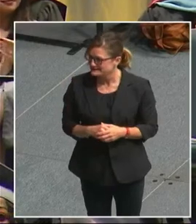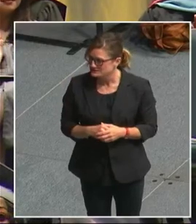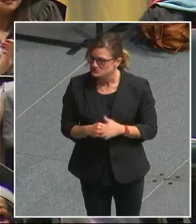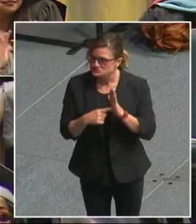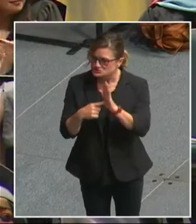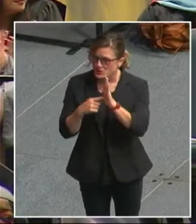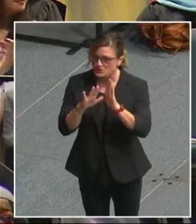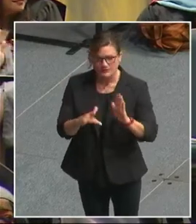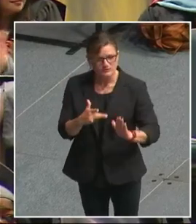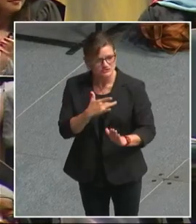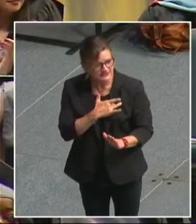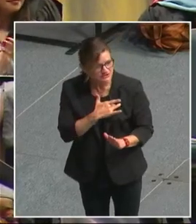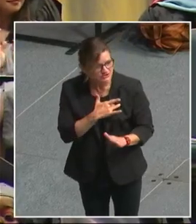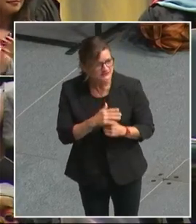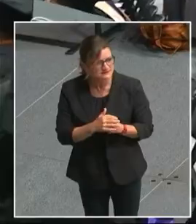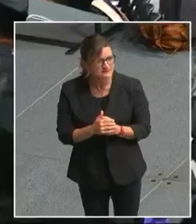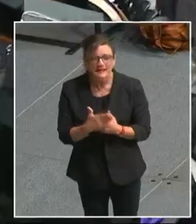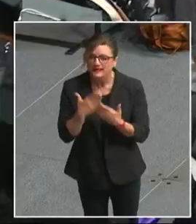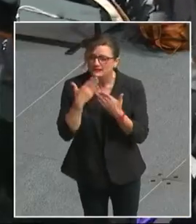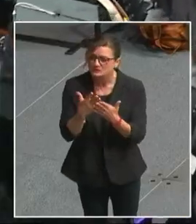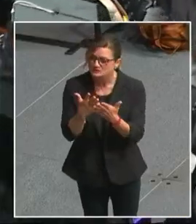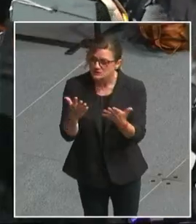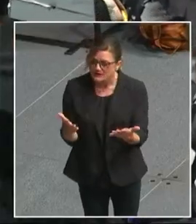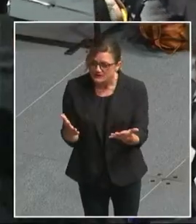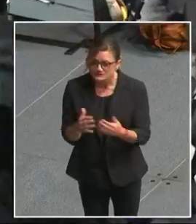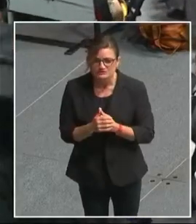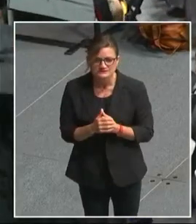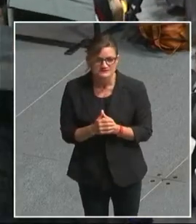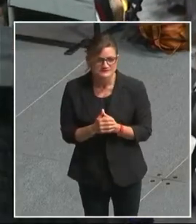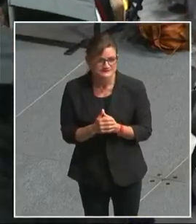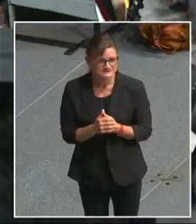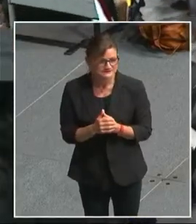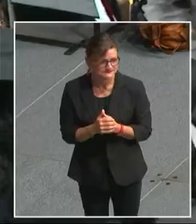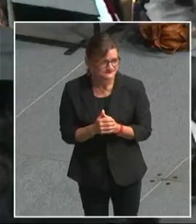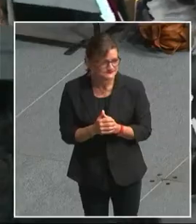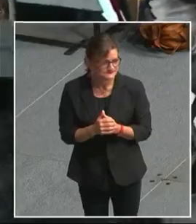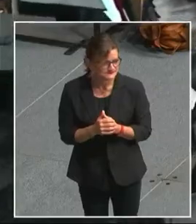appreciation. Thank you so much. Thank you, faculty.